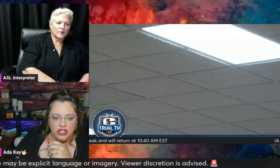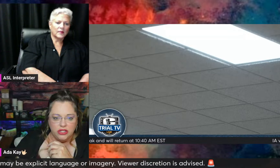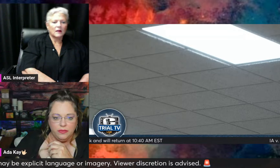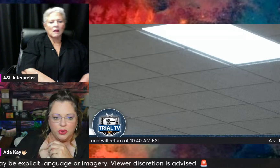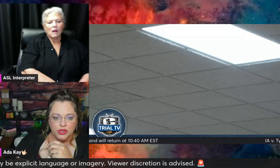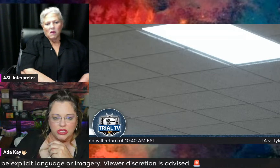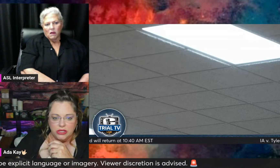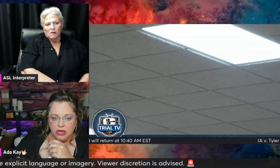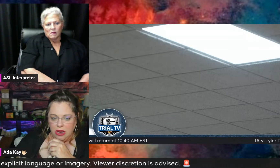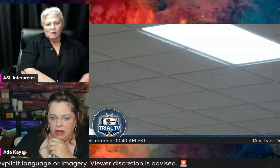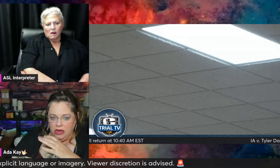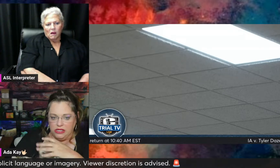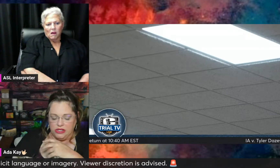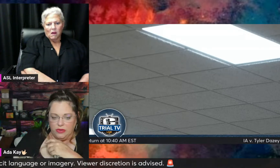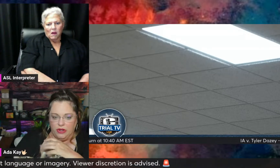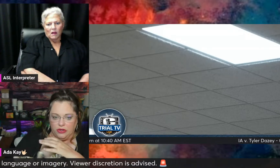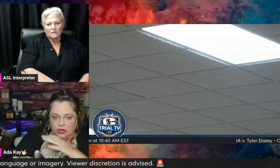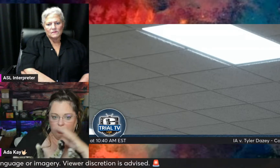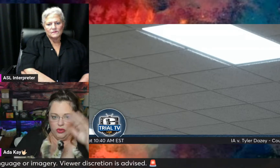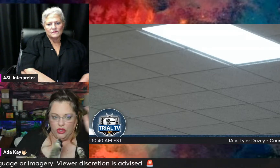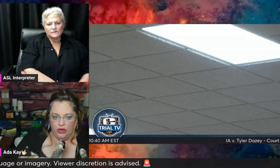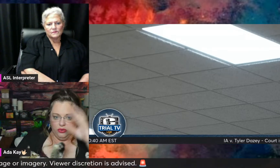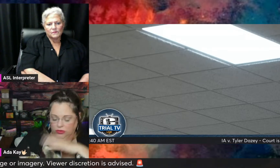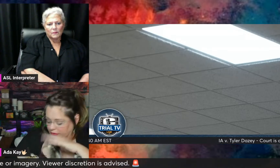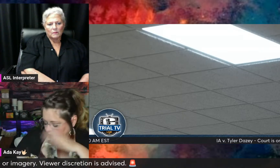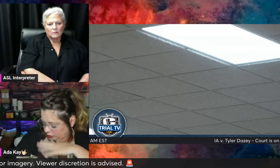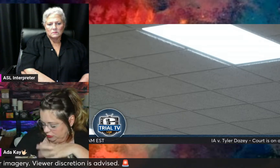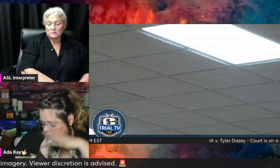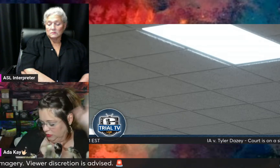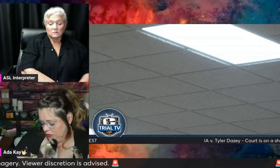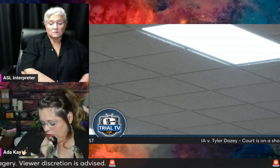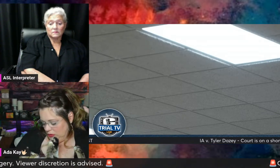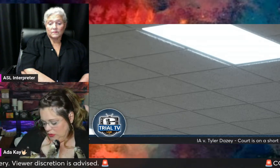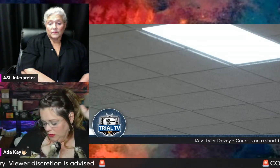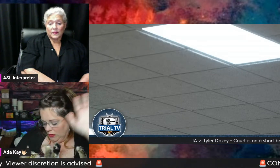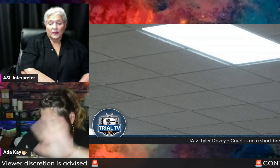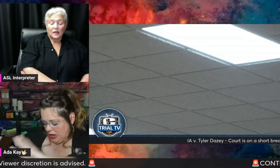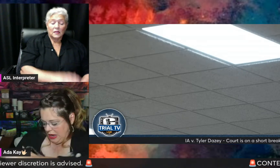sovereign nation person. It's some other delusional.